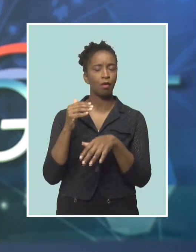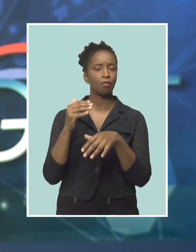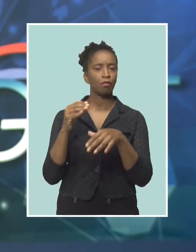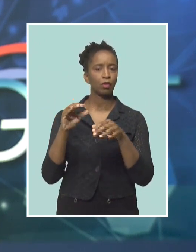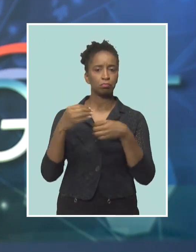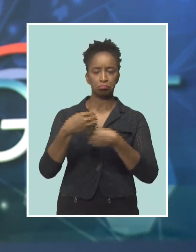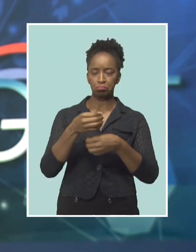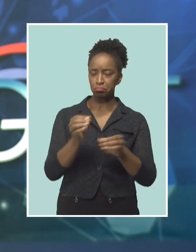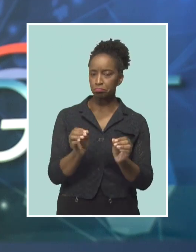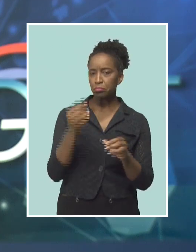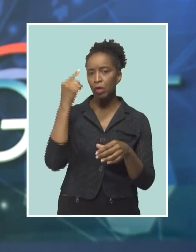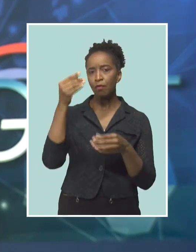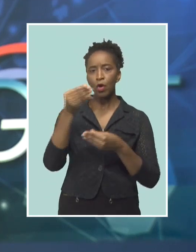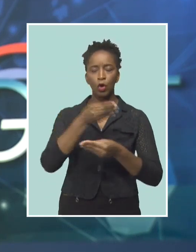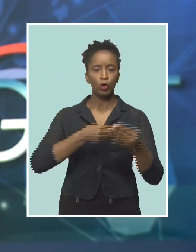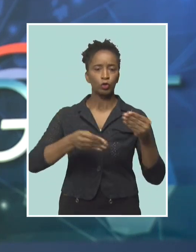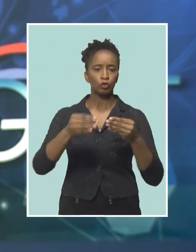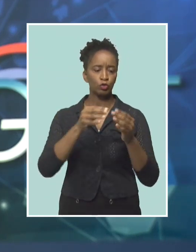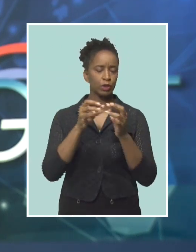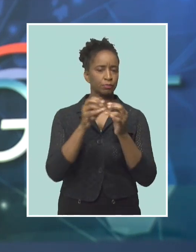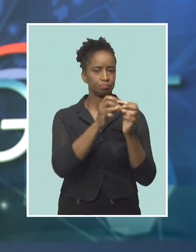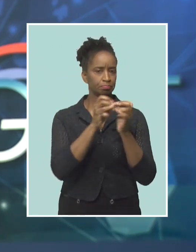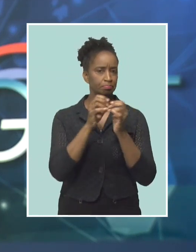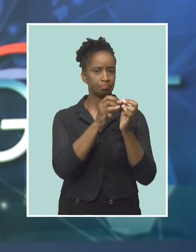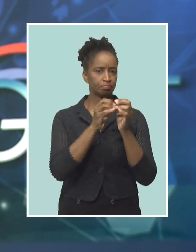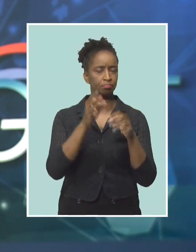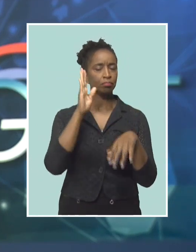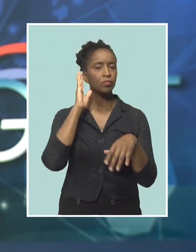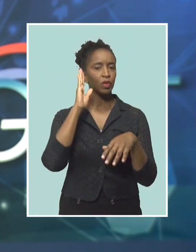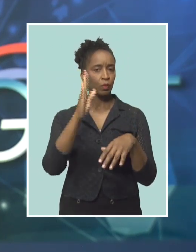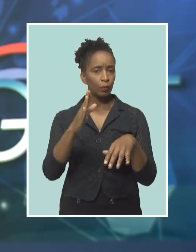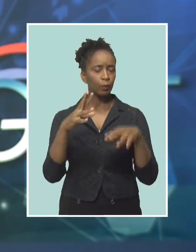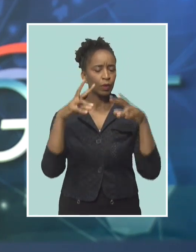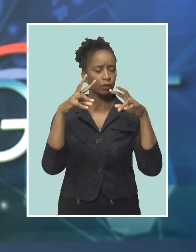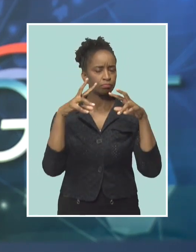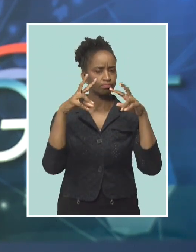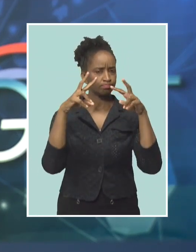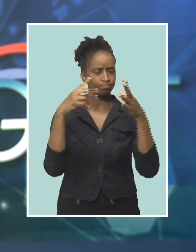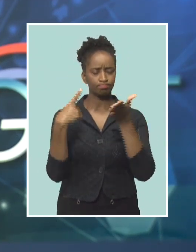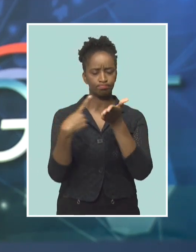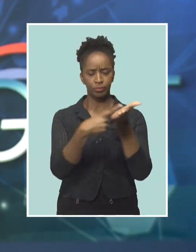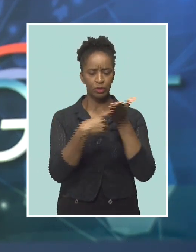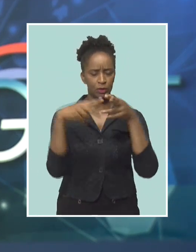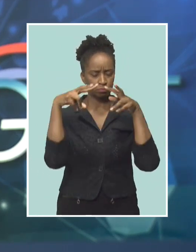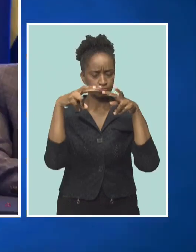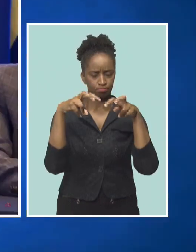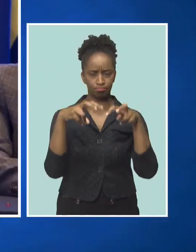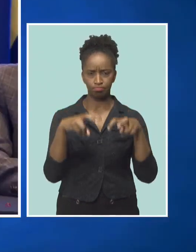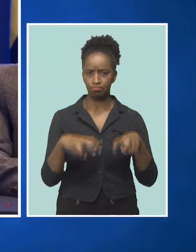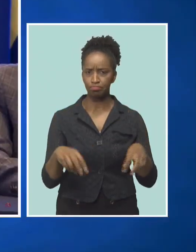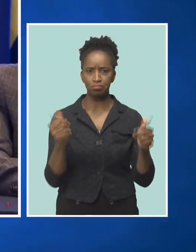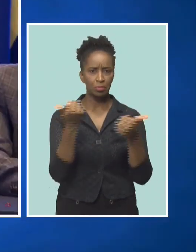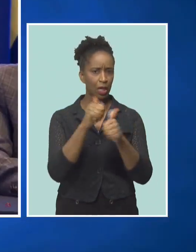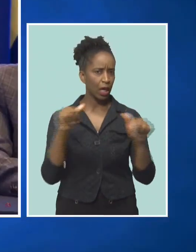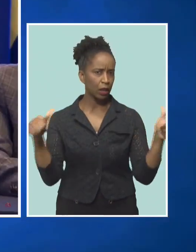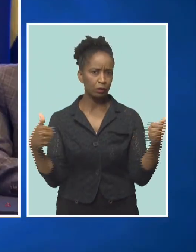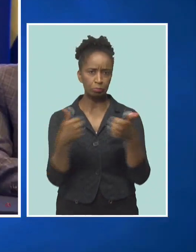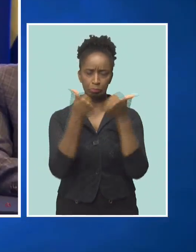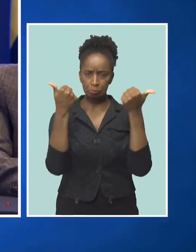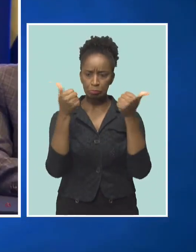the resources to study the challenges that could come and provide guidance going forward. We will